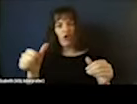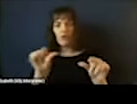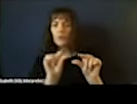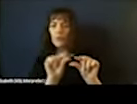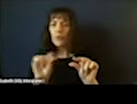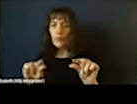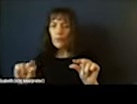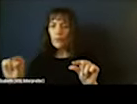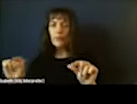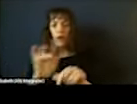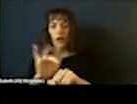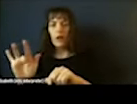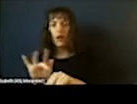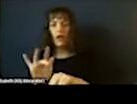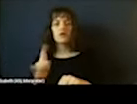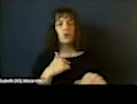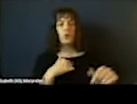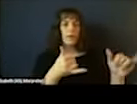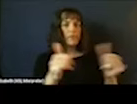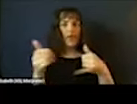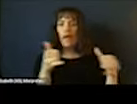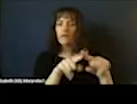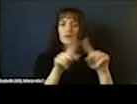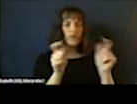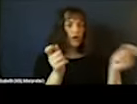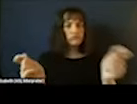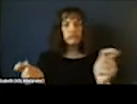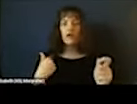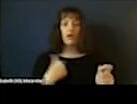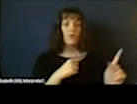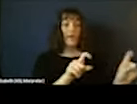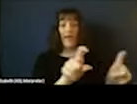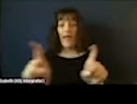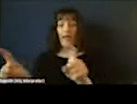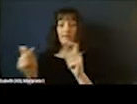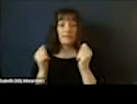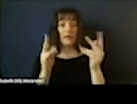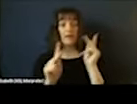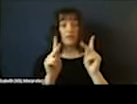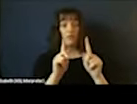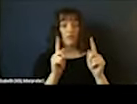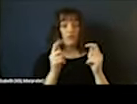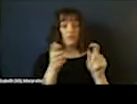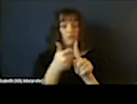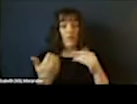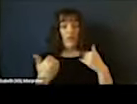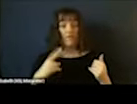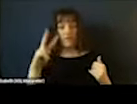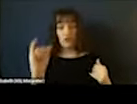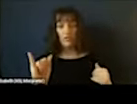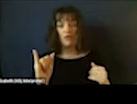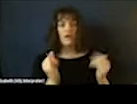models, and we asked as many different people with as many different vision impairments for all of their feedback so that we could improve our models and make them